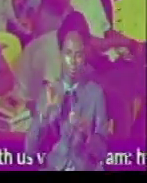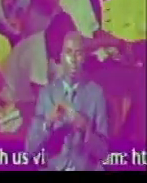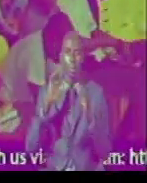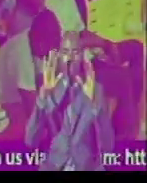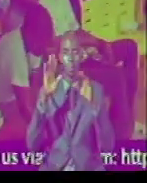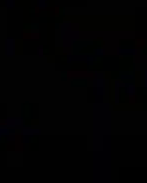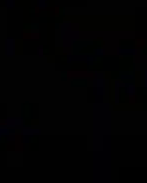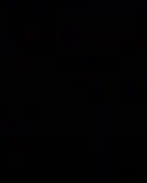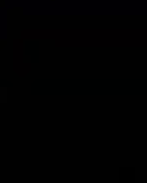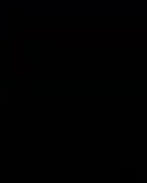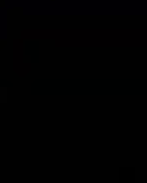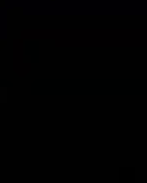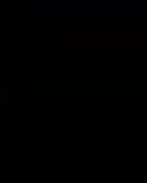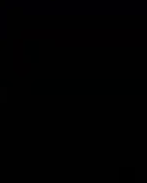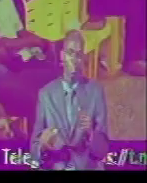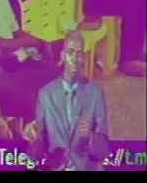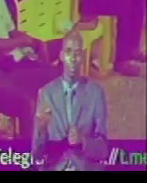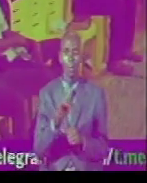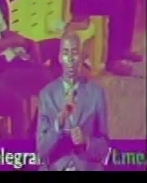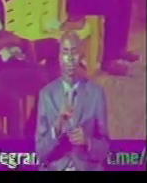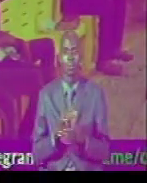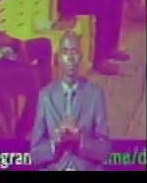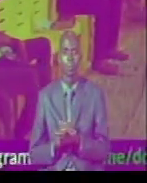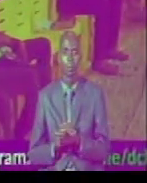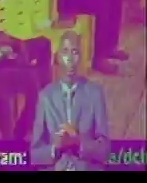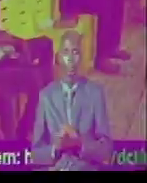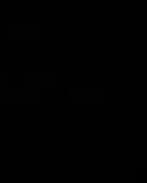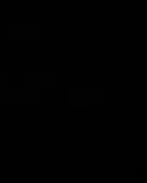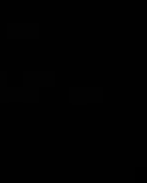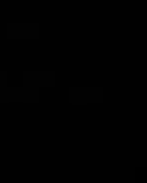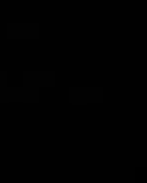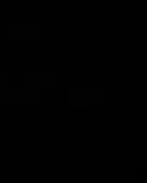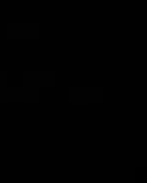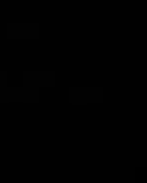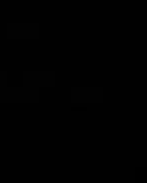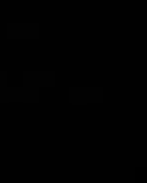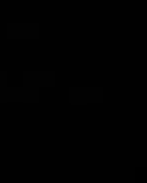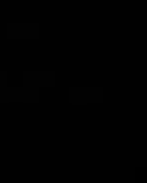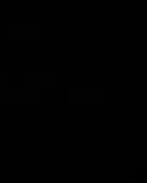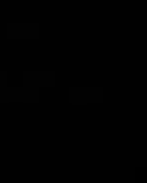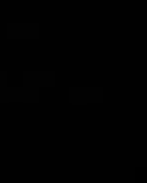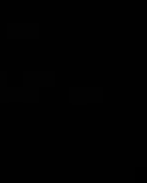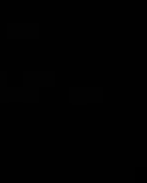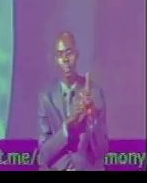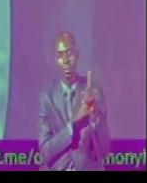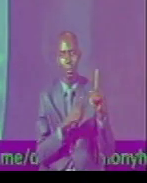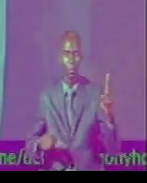Unto everyone, let us listen to her. Praise the Lord.